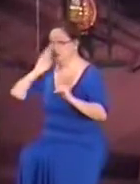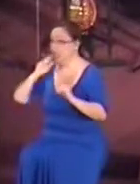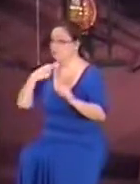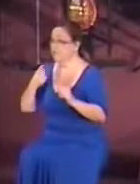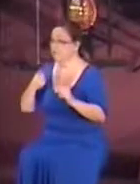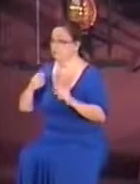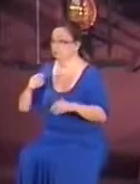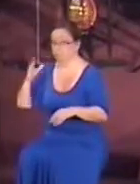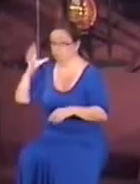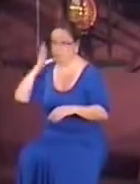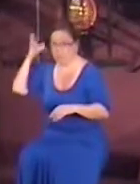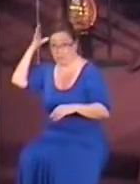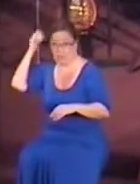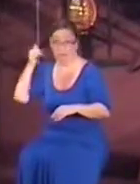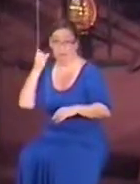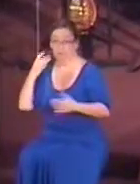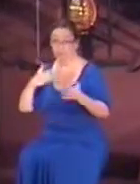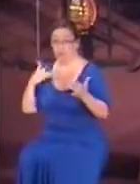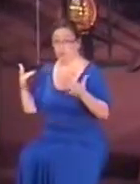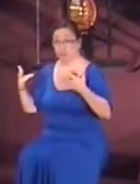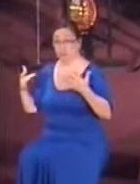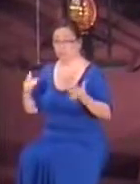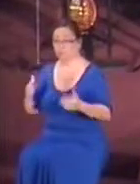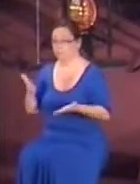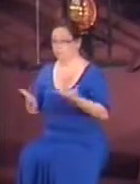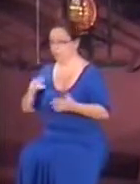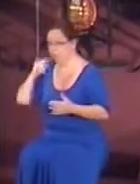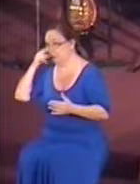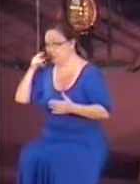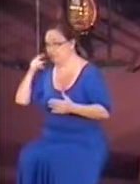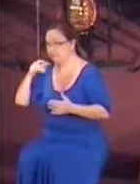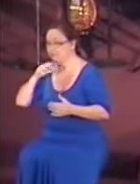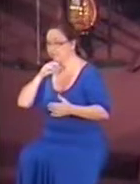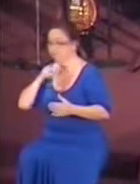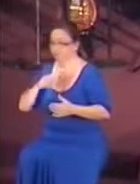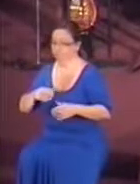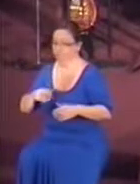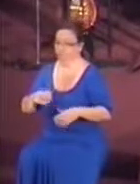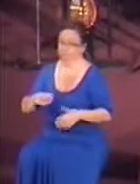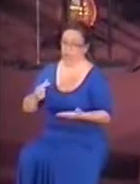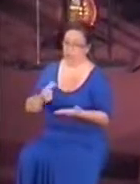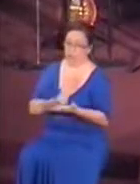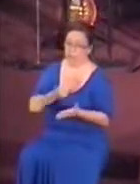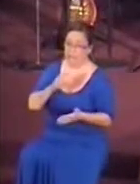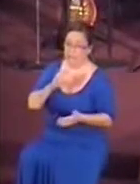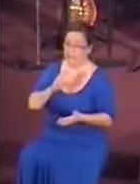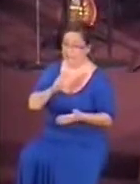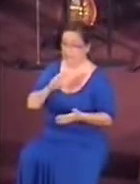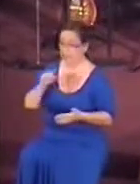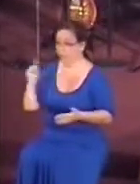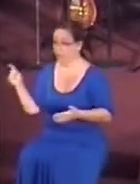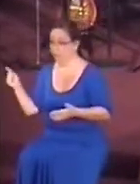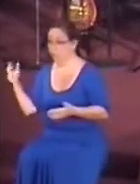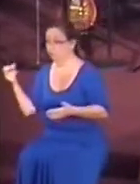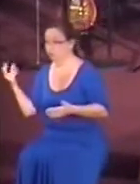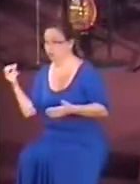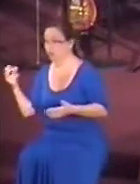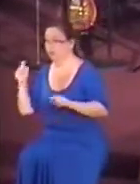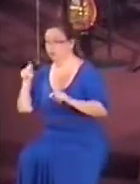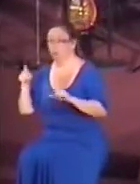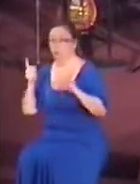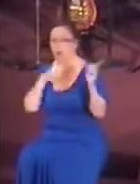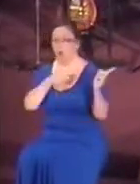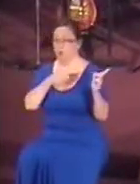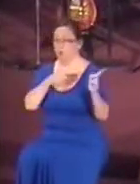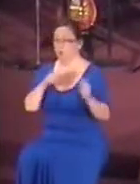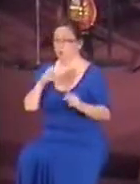that are concerned, maybe you have kids in youth group from grade 6 through 12. Everyone else should actually be with Caro and Kids Connect.